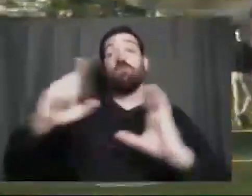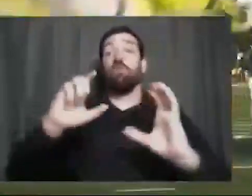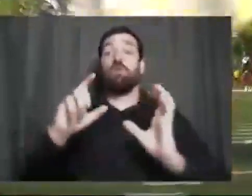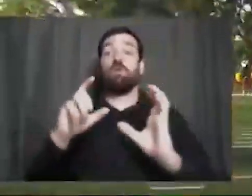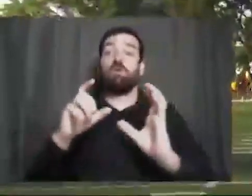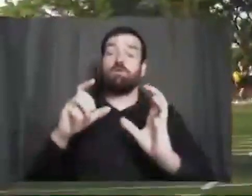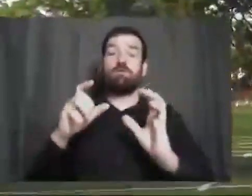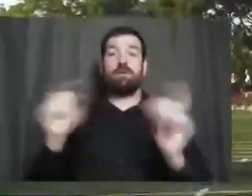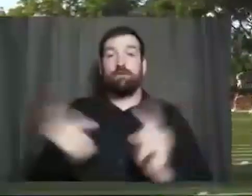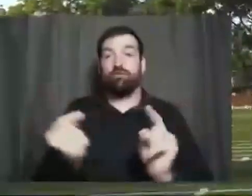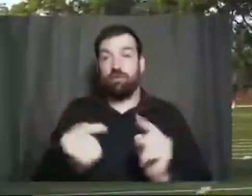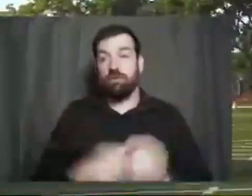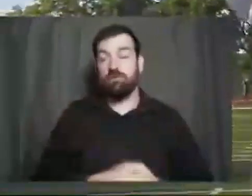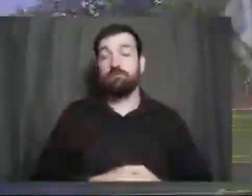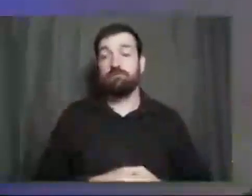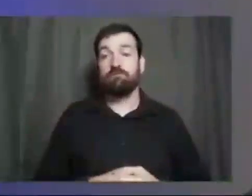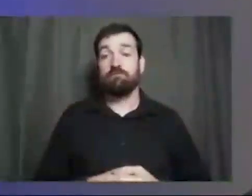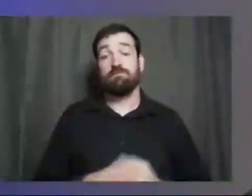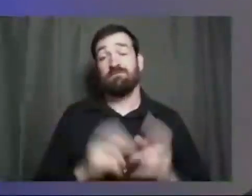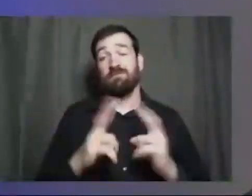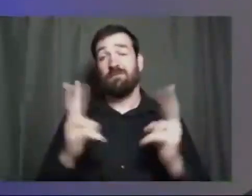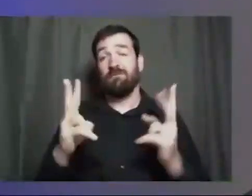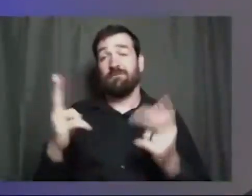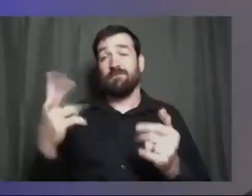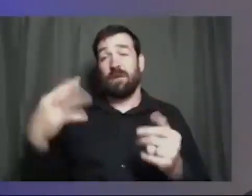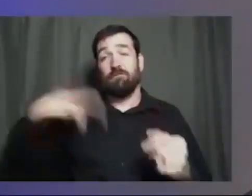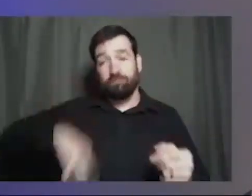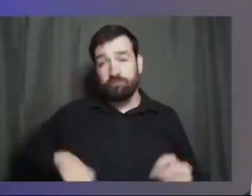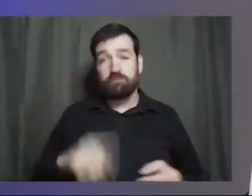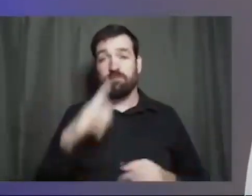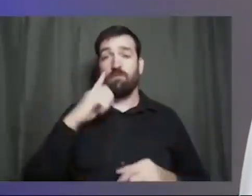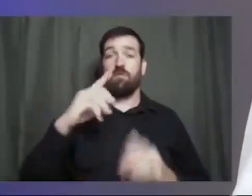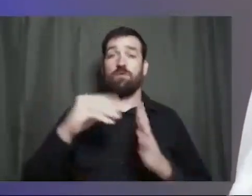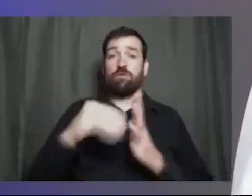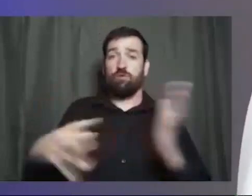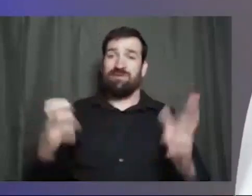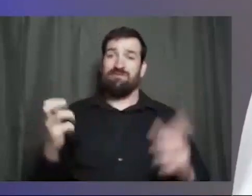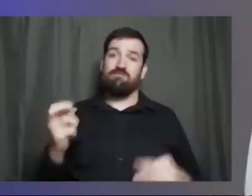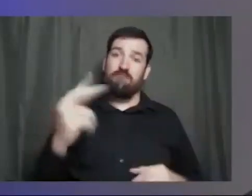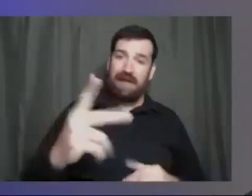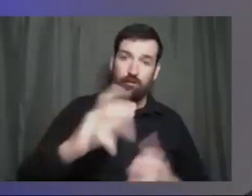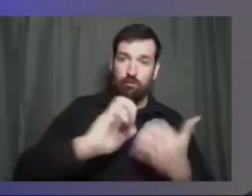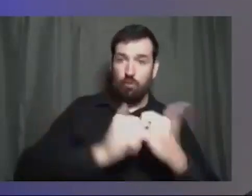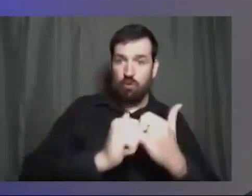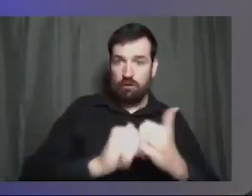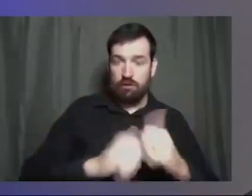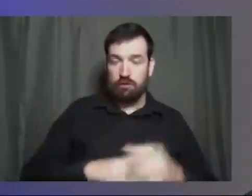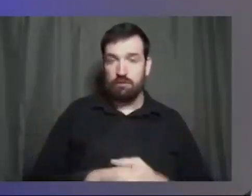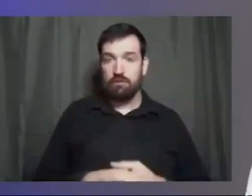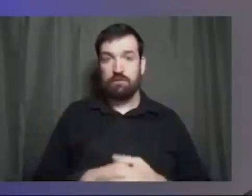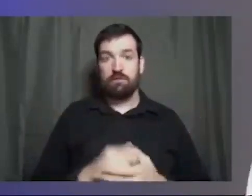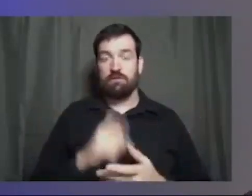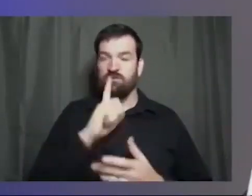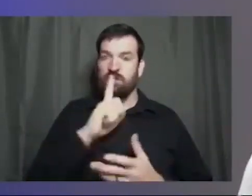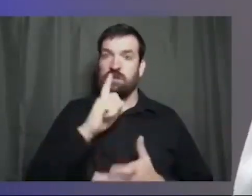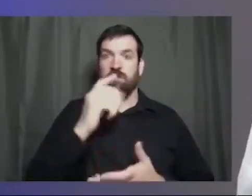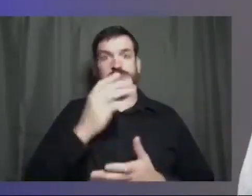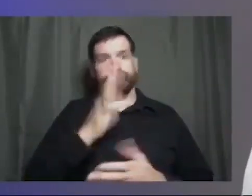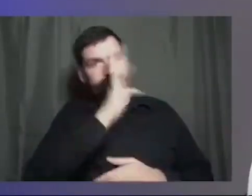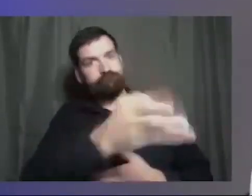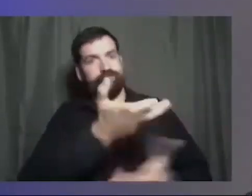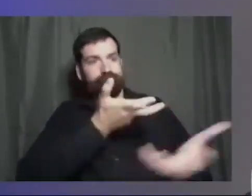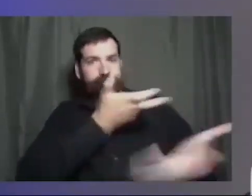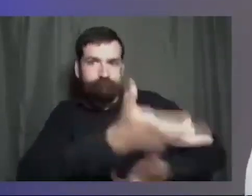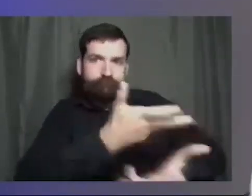exceptionally useful as we're returning those athletes to sport to be able to have a kind of a real-time dialogue about how they're progressing back into the sport,